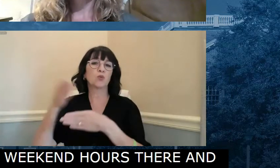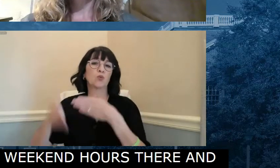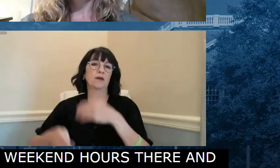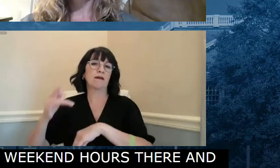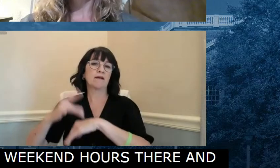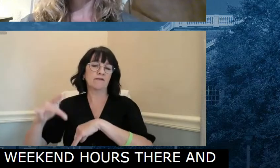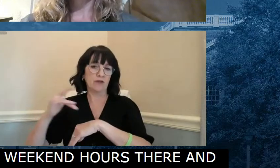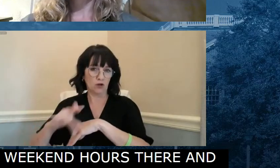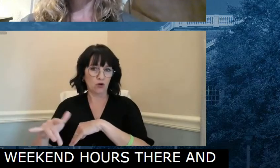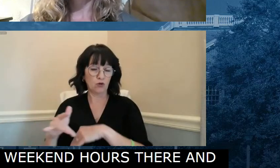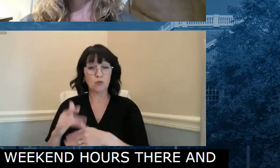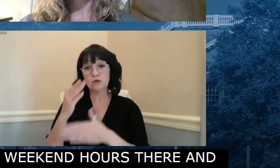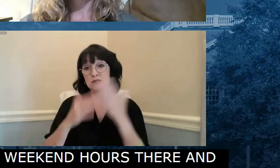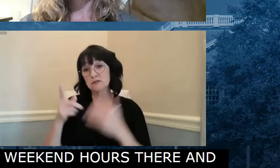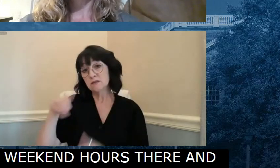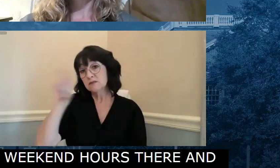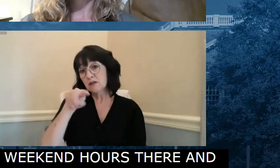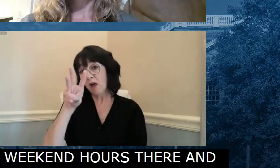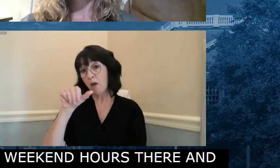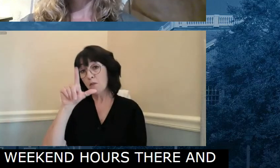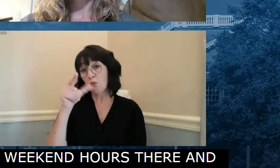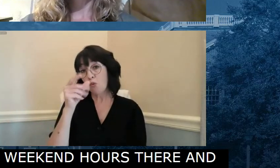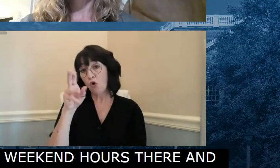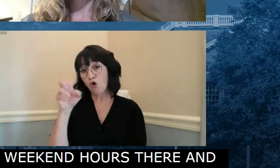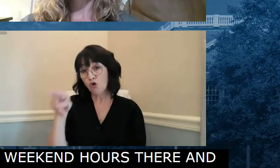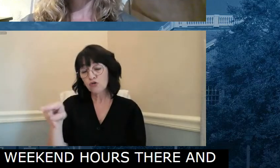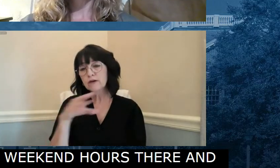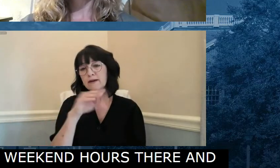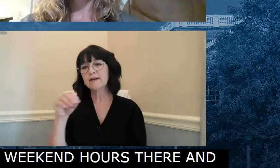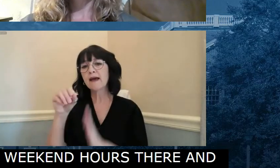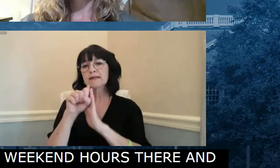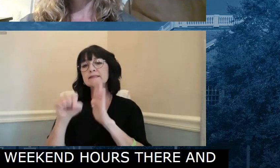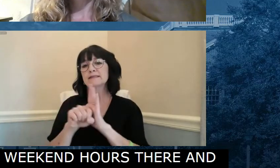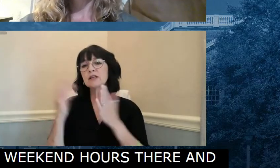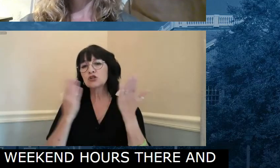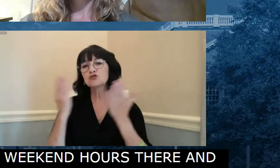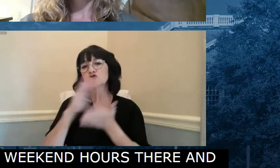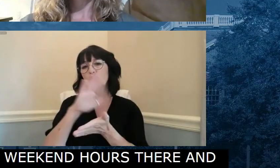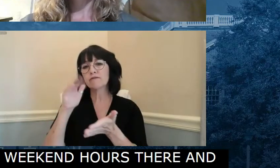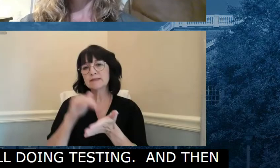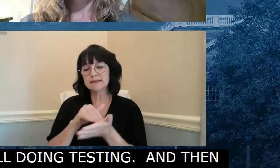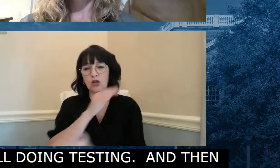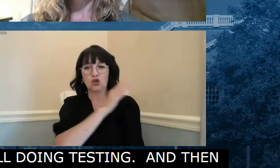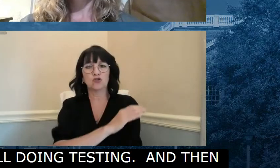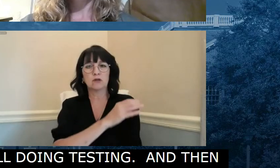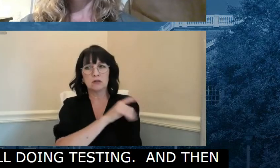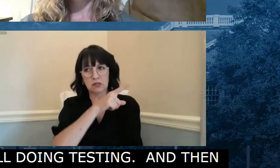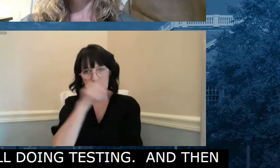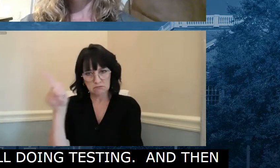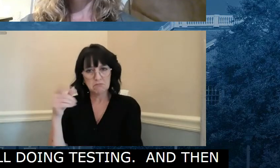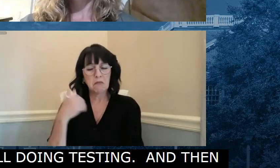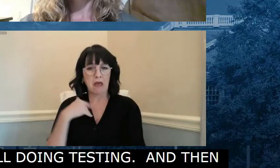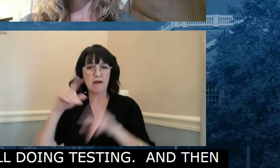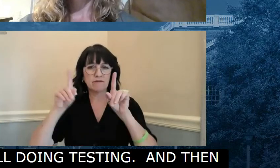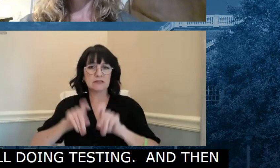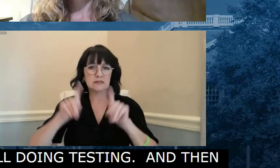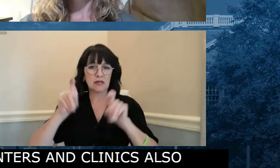testing. And then there are some state service centers and clinics that are also doing testing. So you could go to